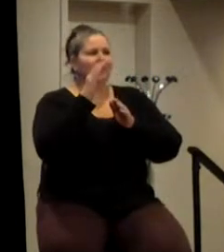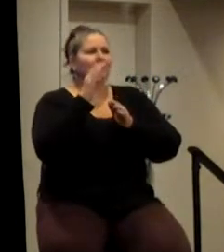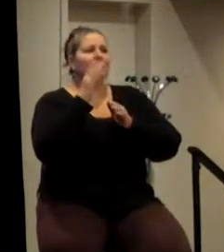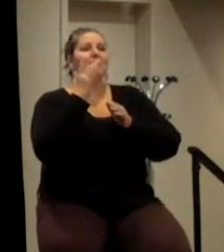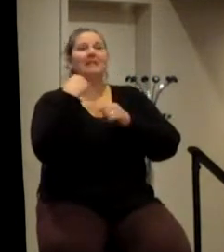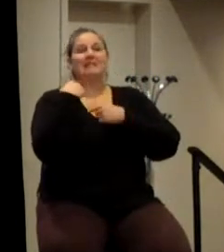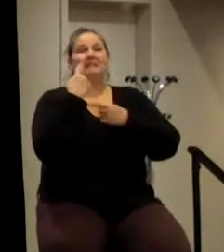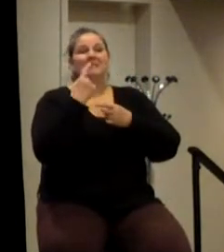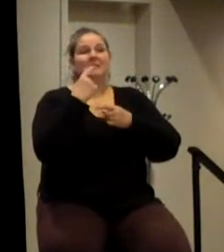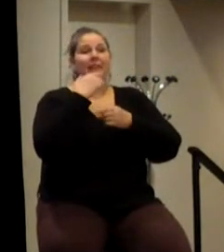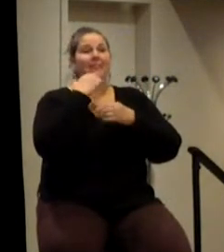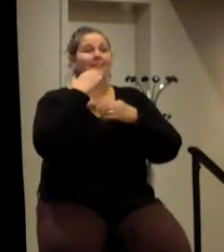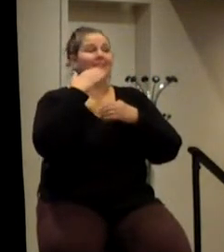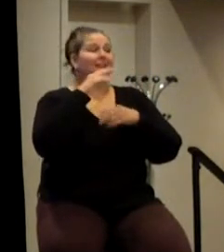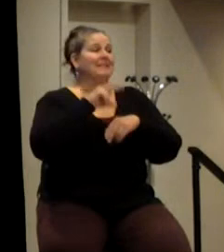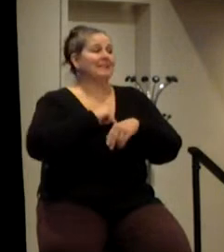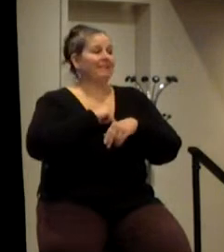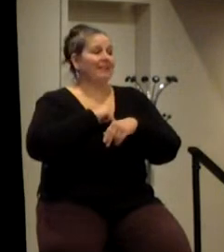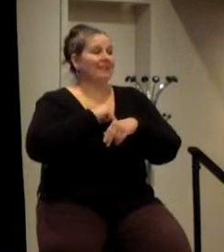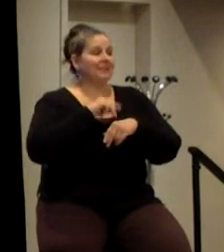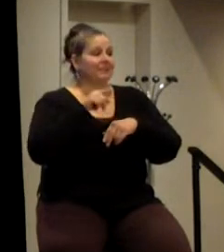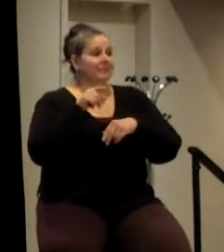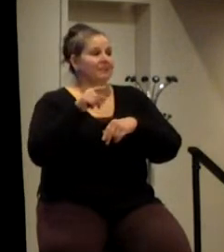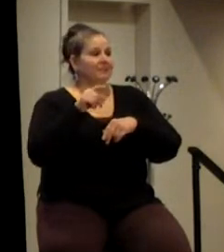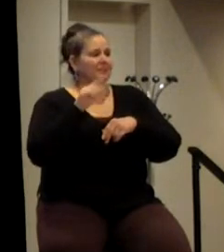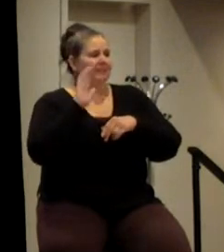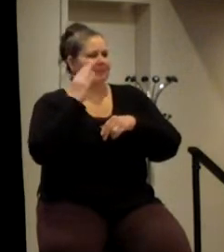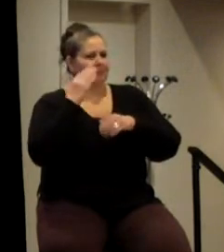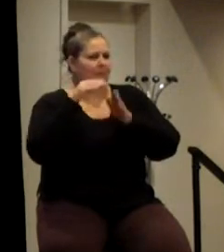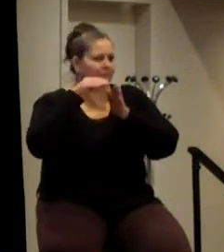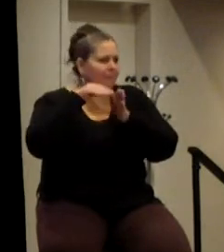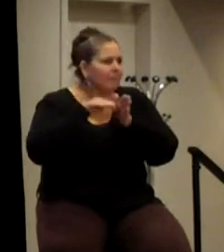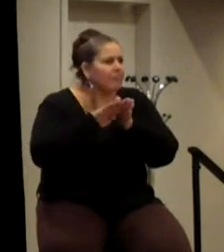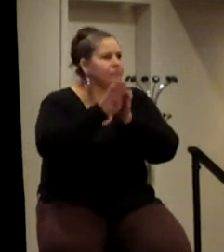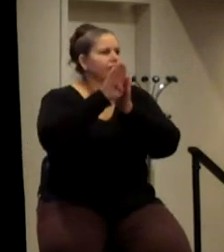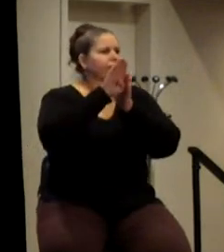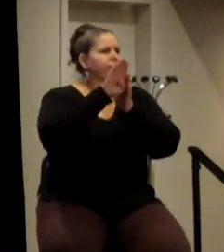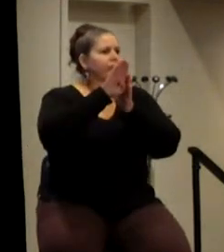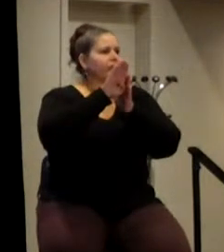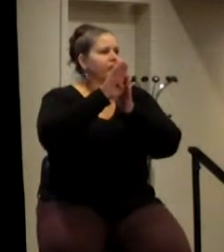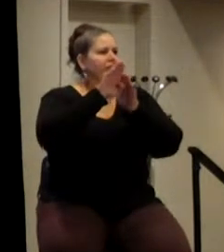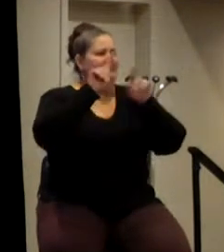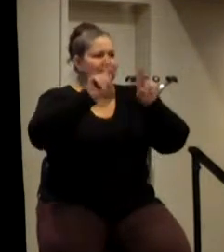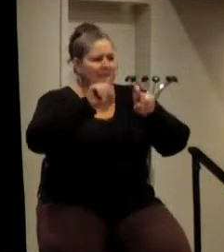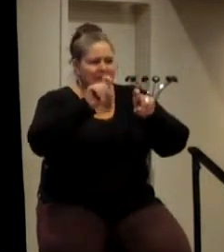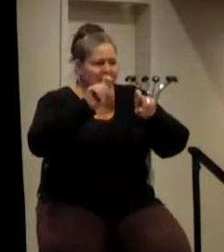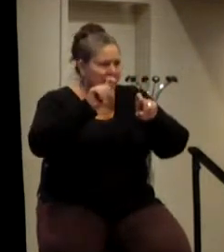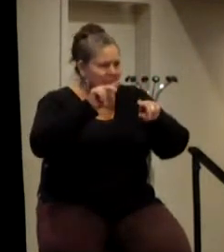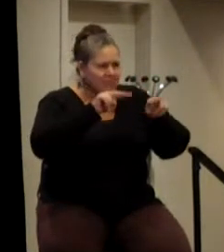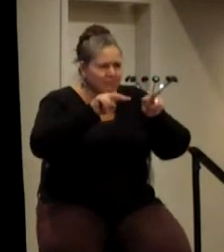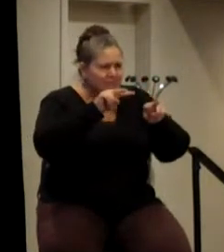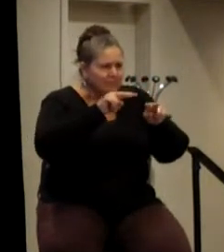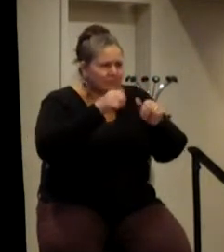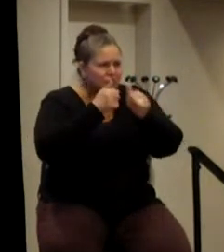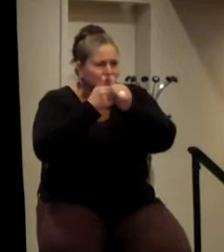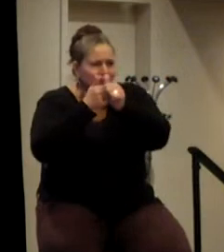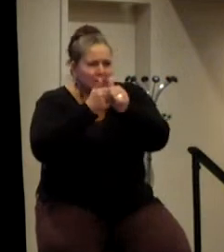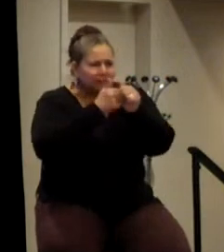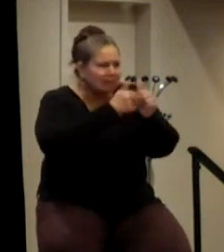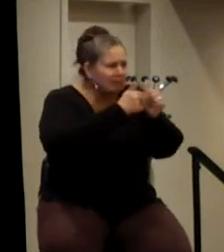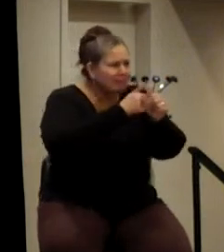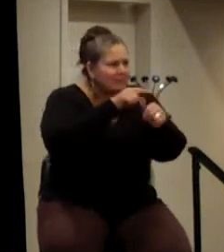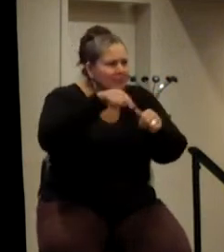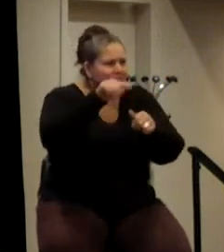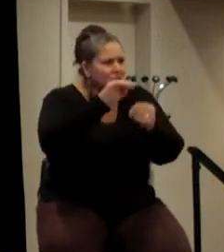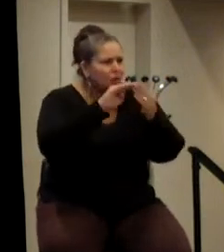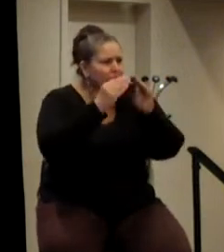surge, was really our testing strategy and really going out into the community. I want to remind